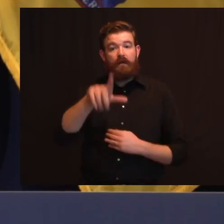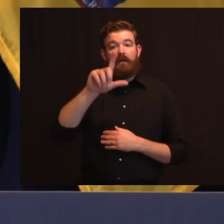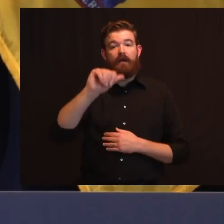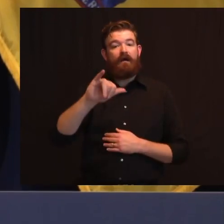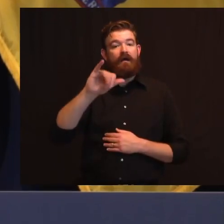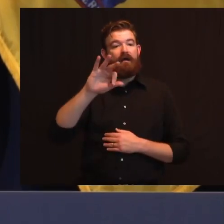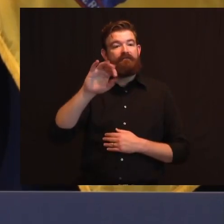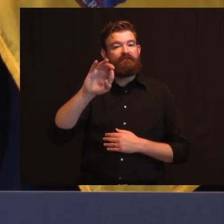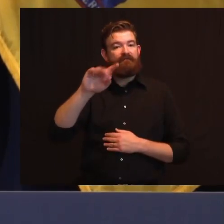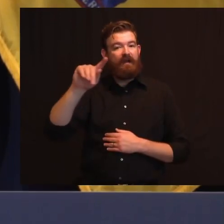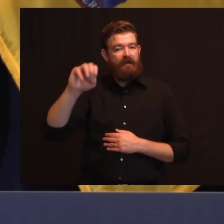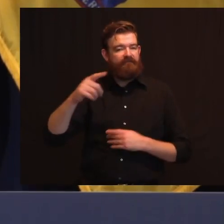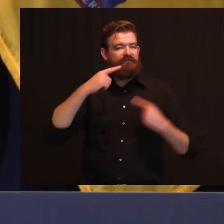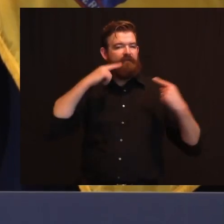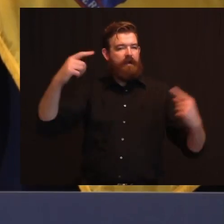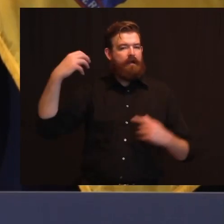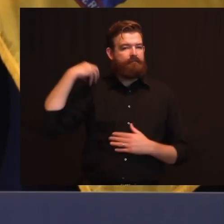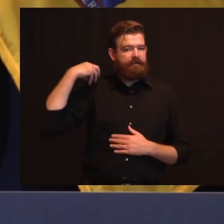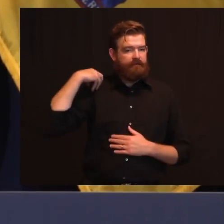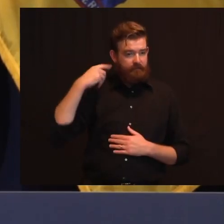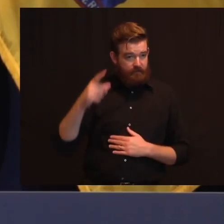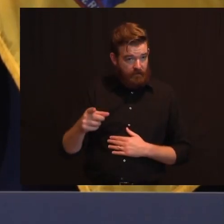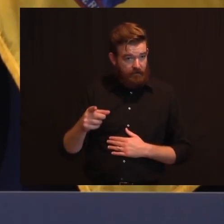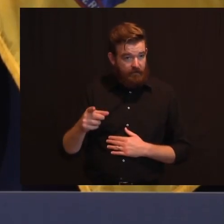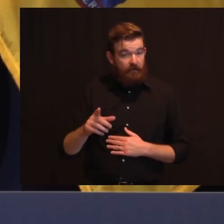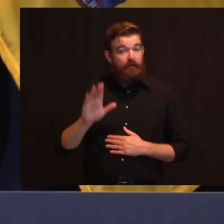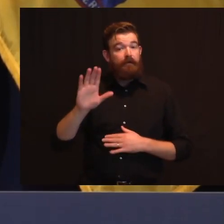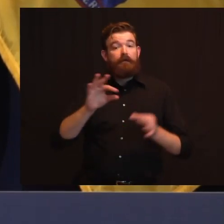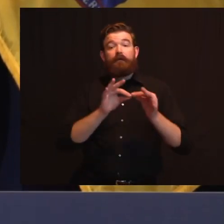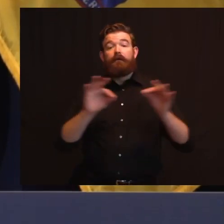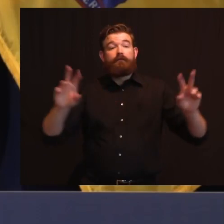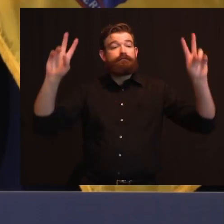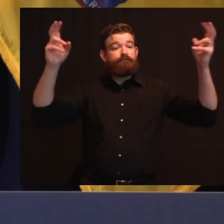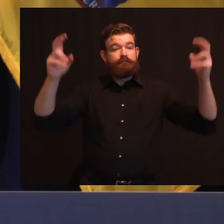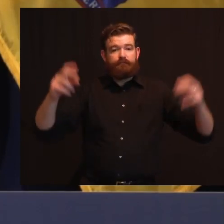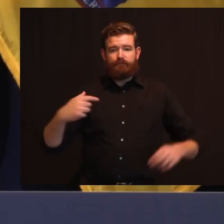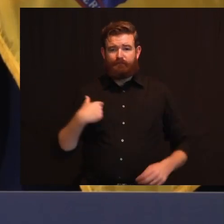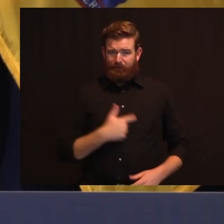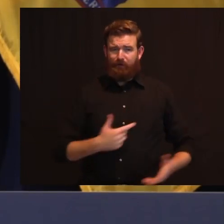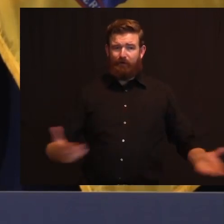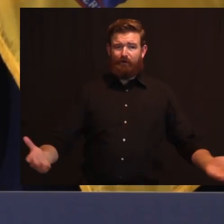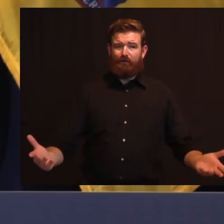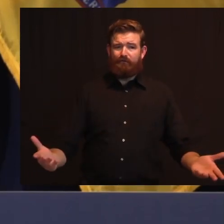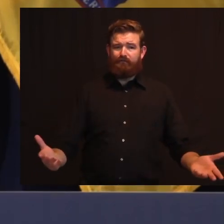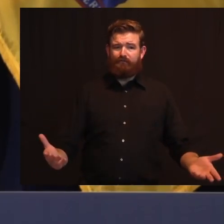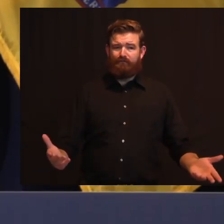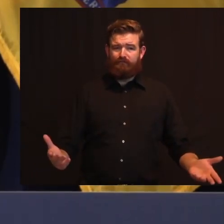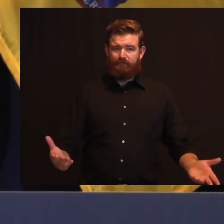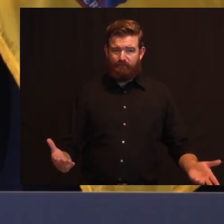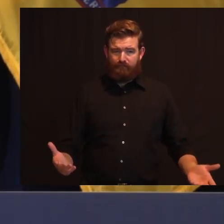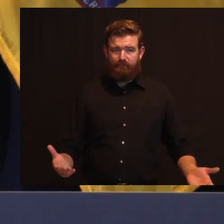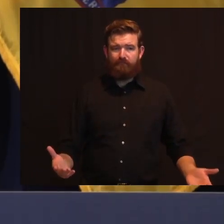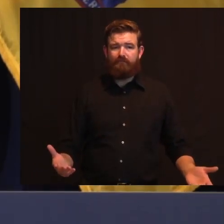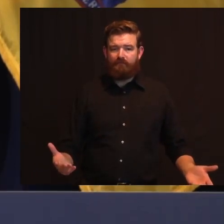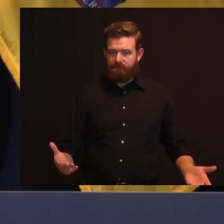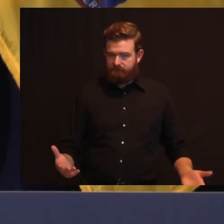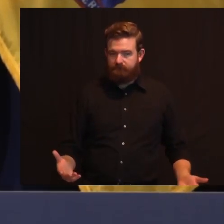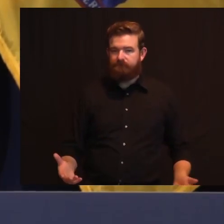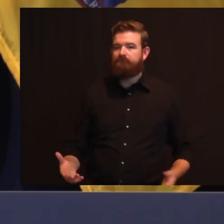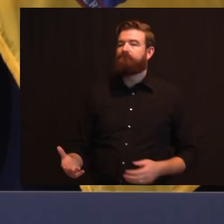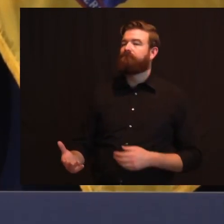the souls we lost on 9/11 and the families and friends and colleagues who mourn their loss to this day. And with that, please help me